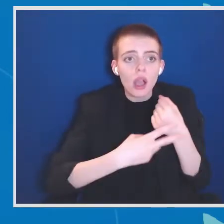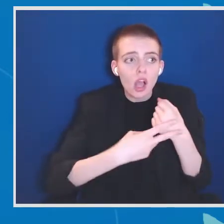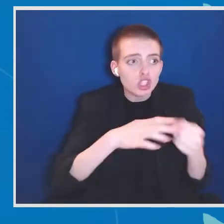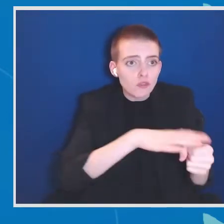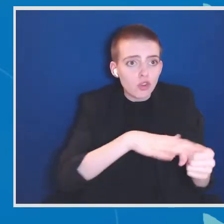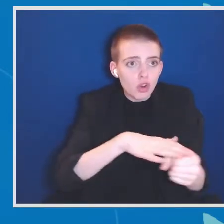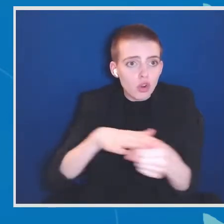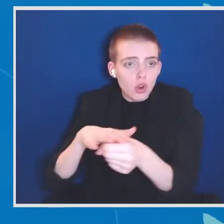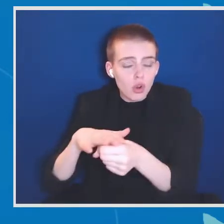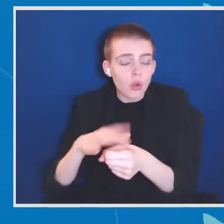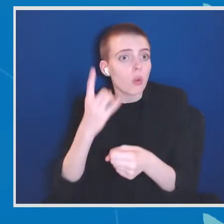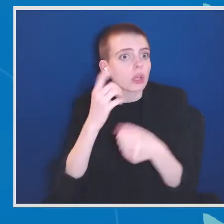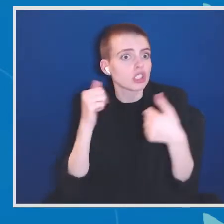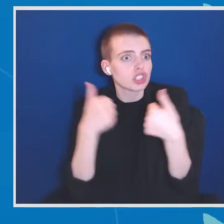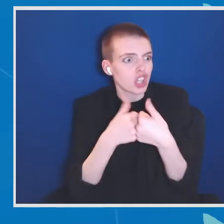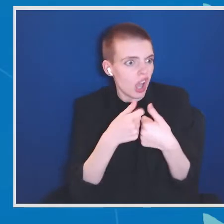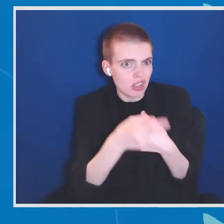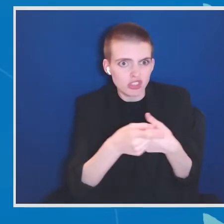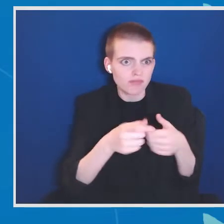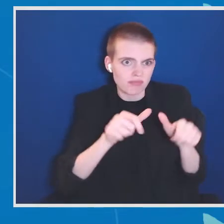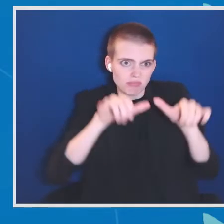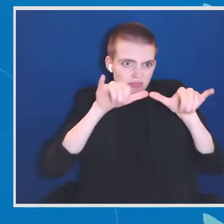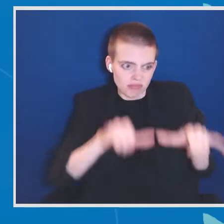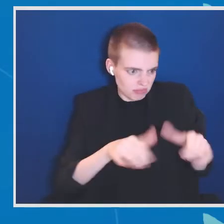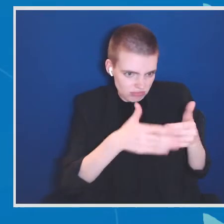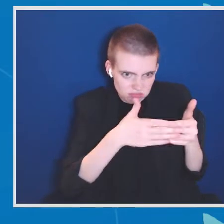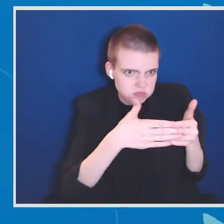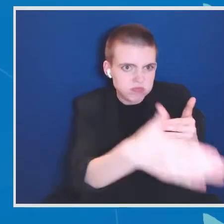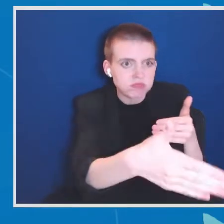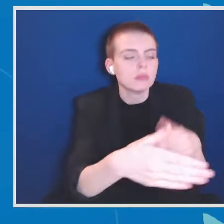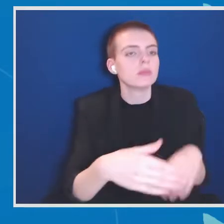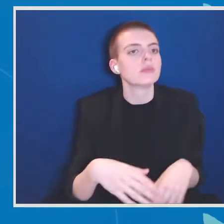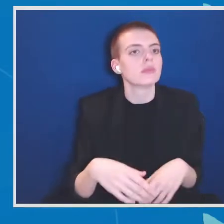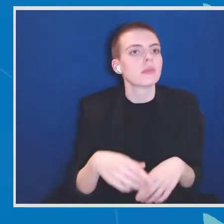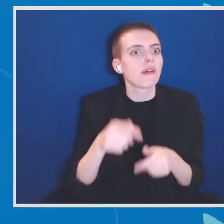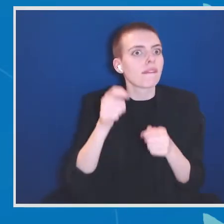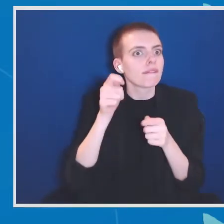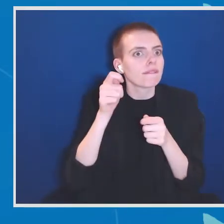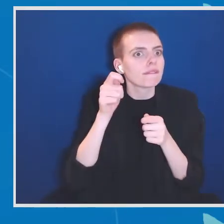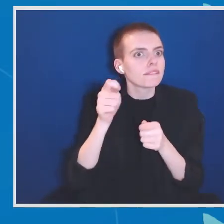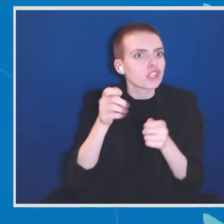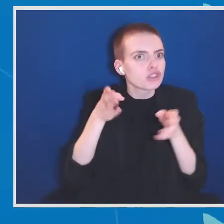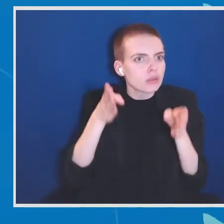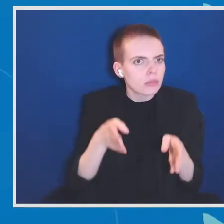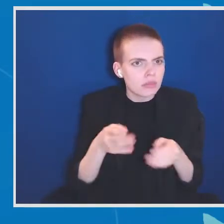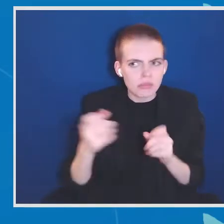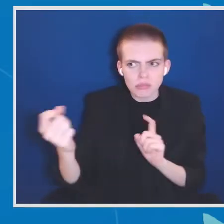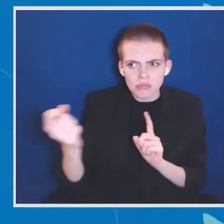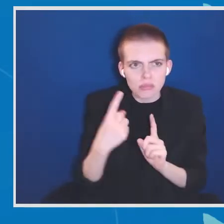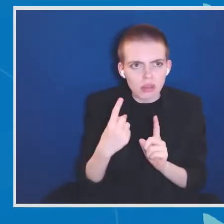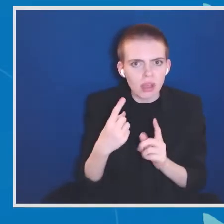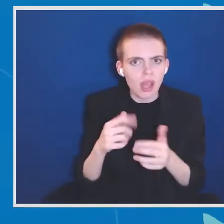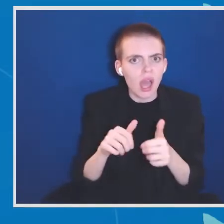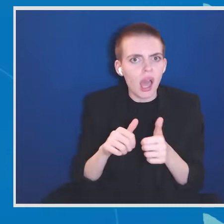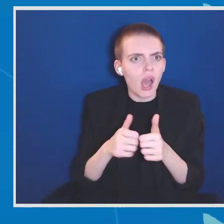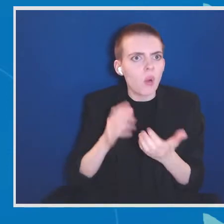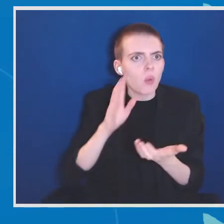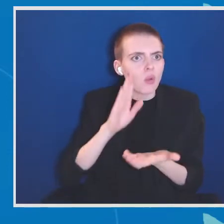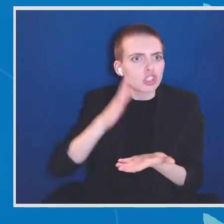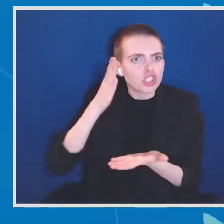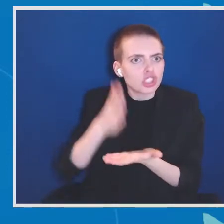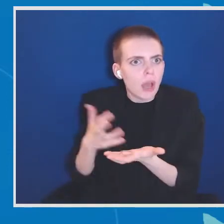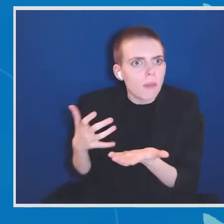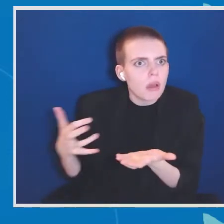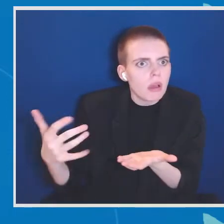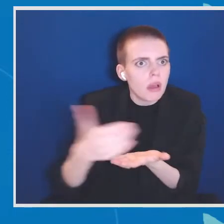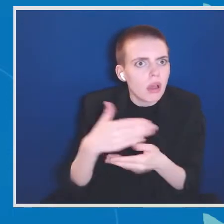there. Like I said, the fisherman is going to tell me, how am I going to stop taking that Napoleon wrasse when I'm hungry and I have to provide for